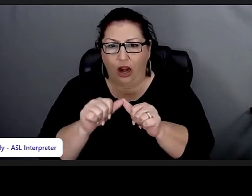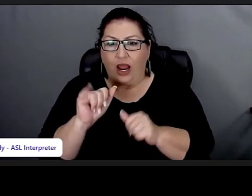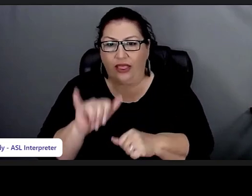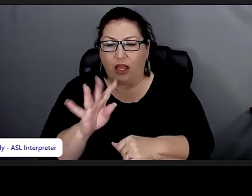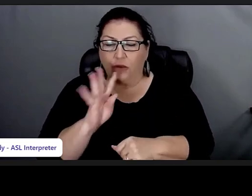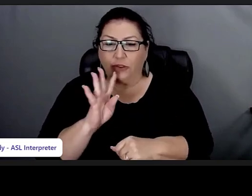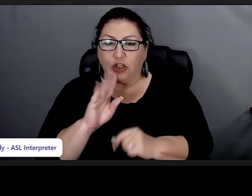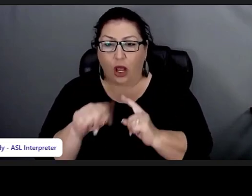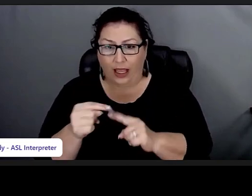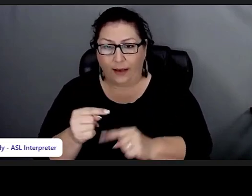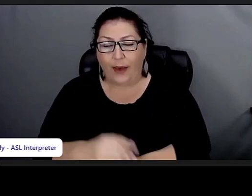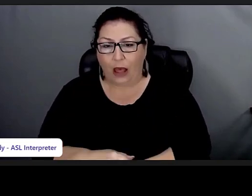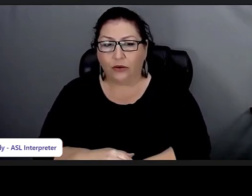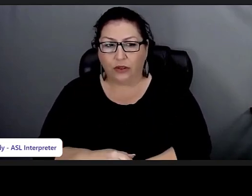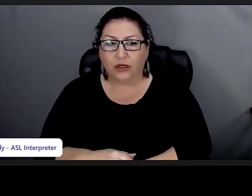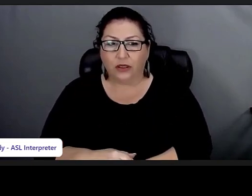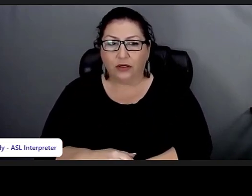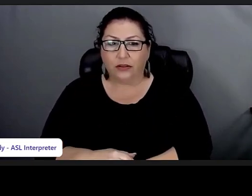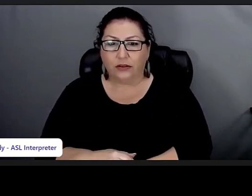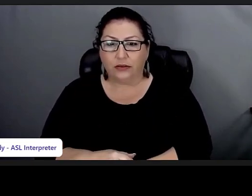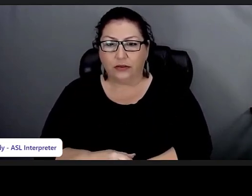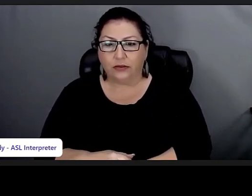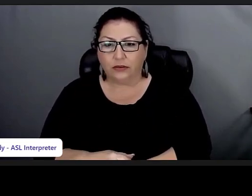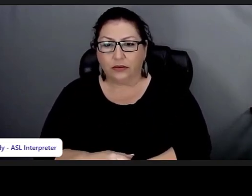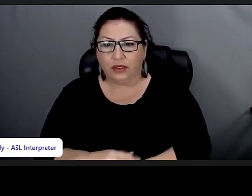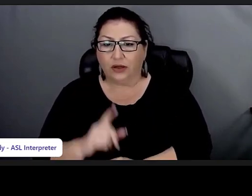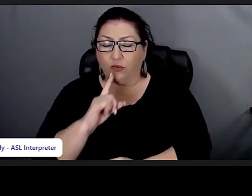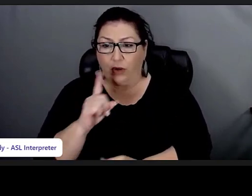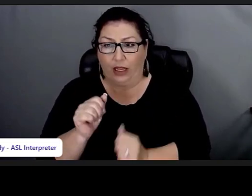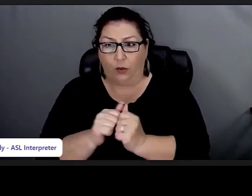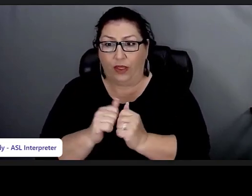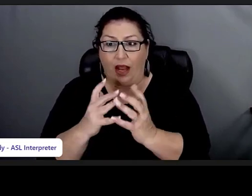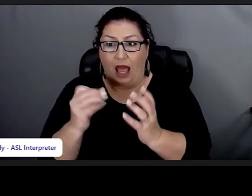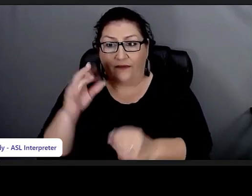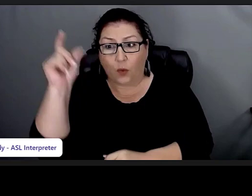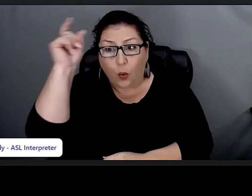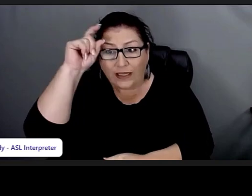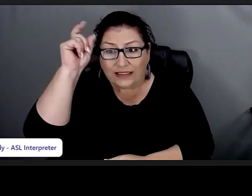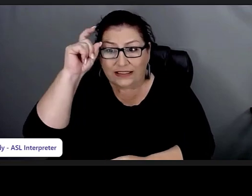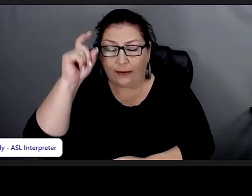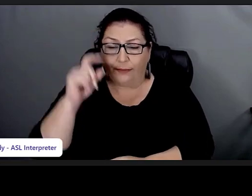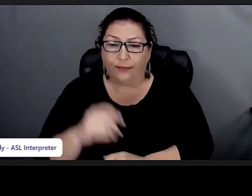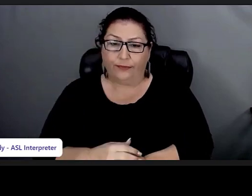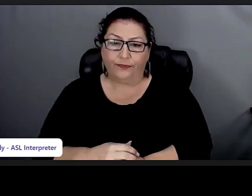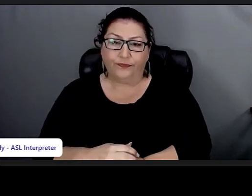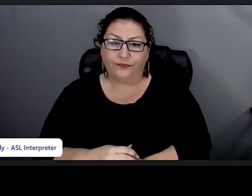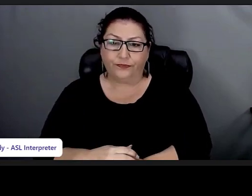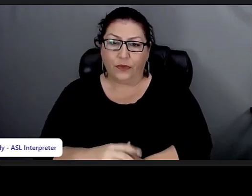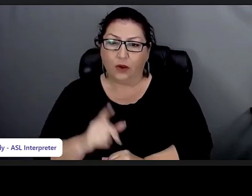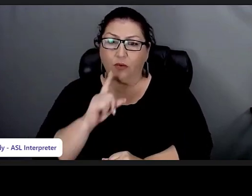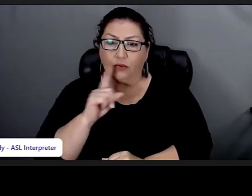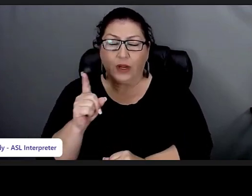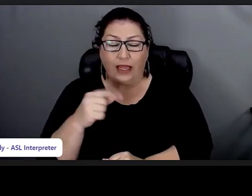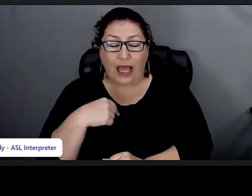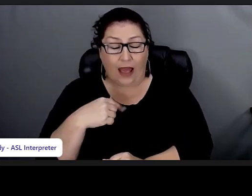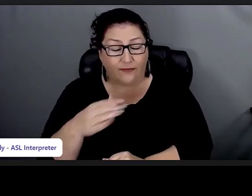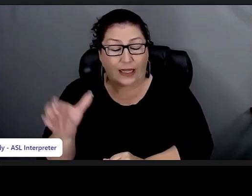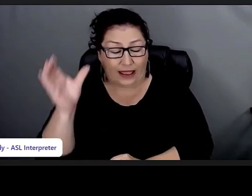about in such wisdom. I've been listening with very open